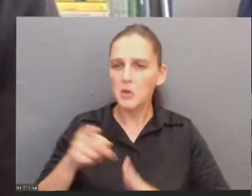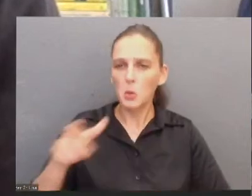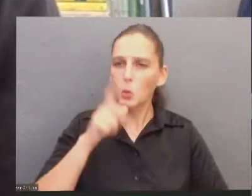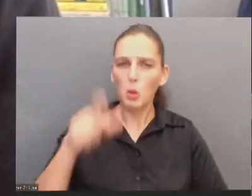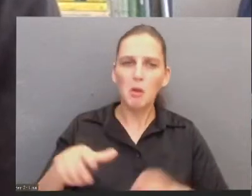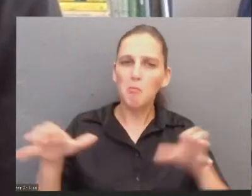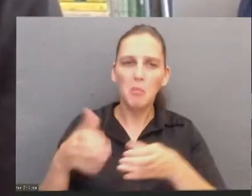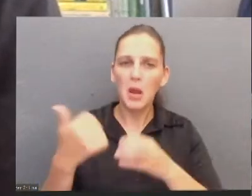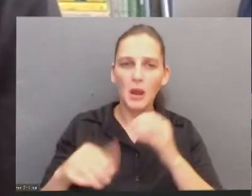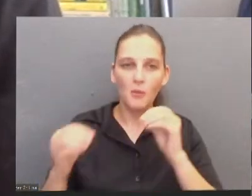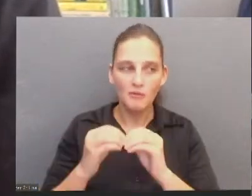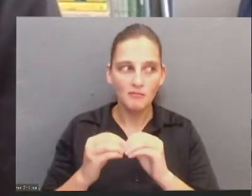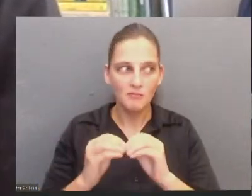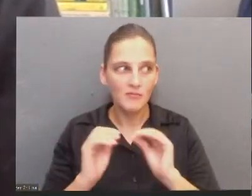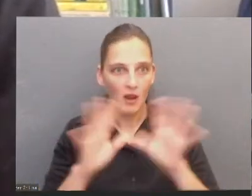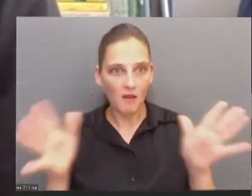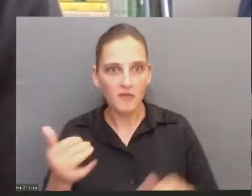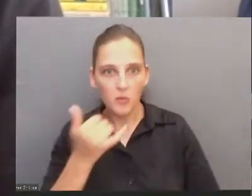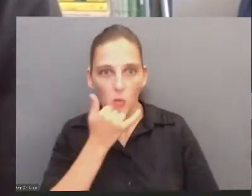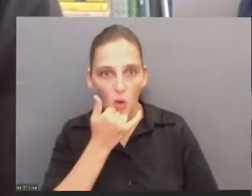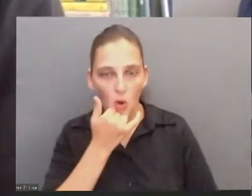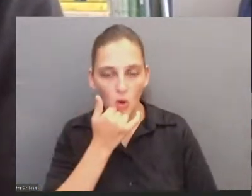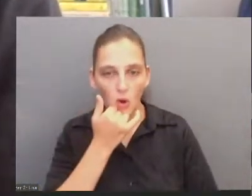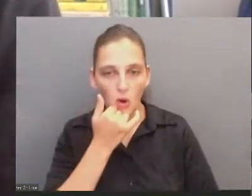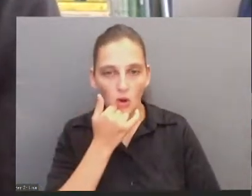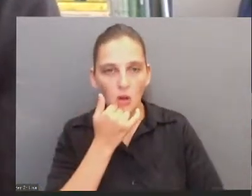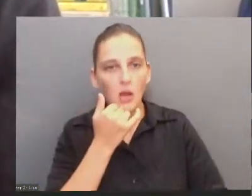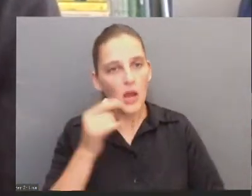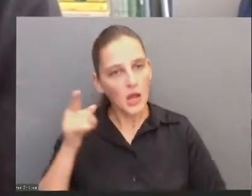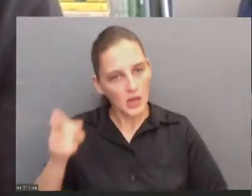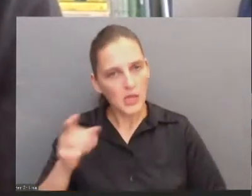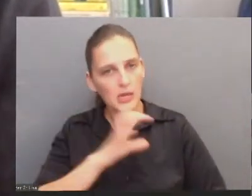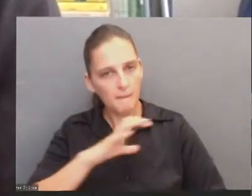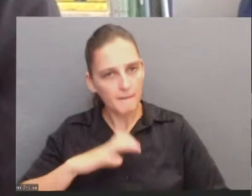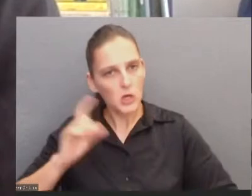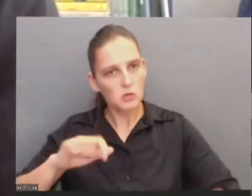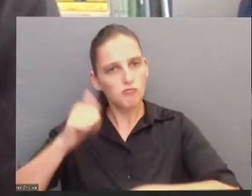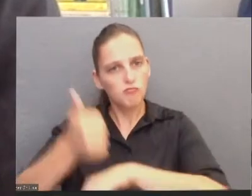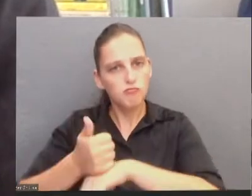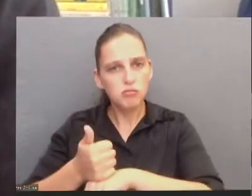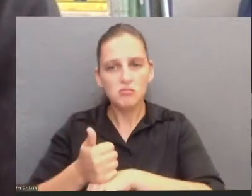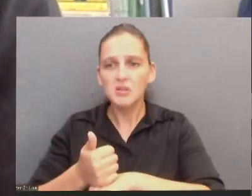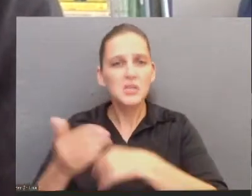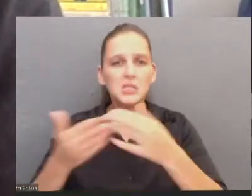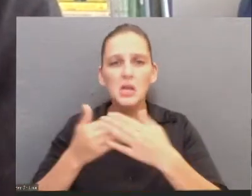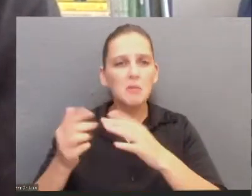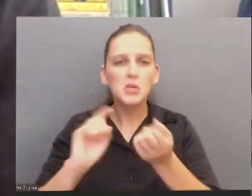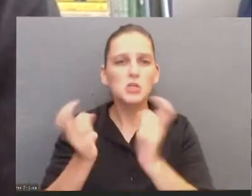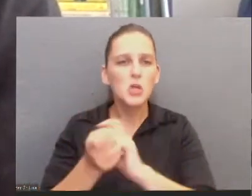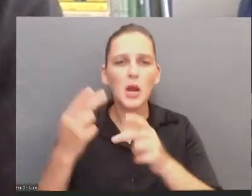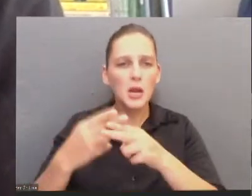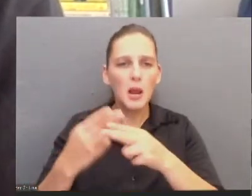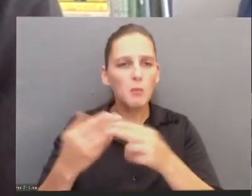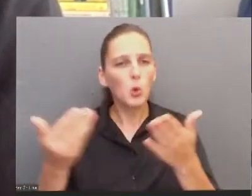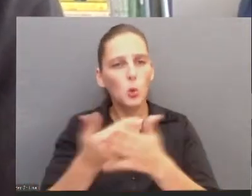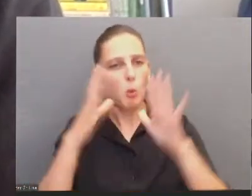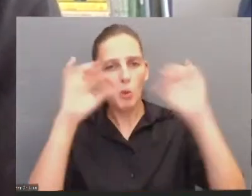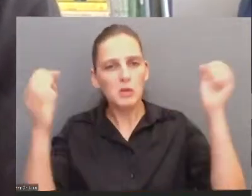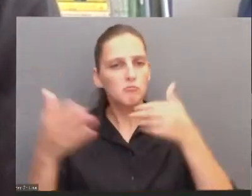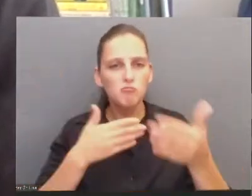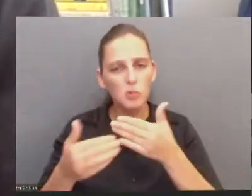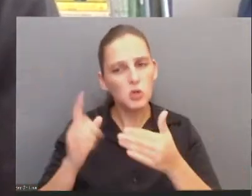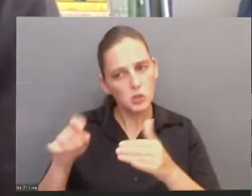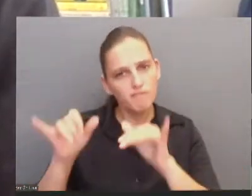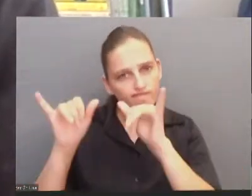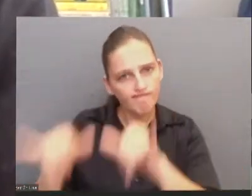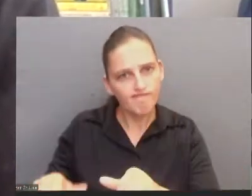was wrong. It must be brought back with a different name under a new charter with bold leadership and resources and with